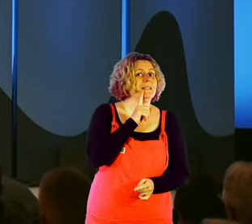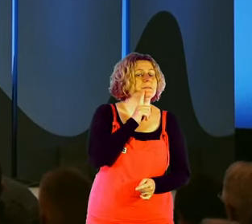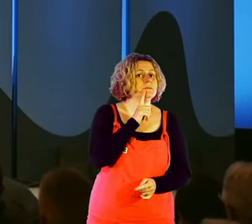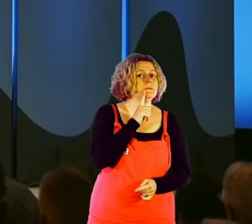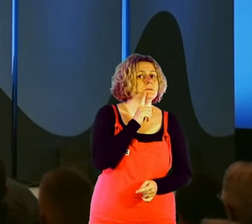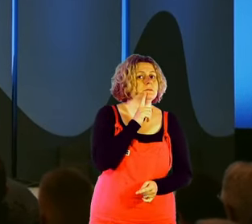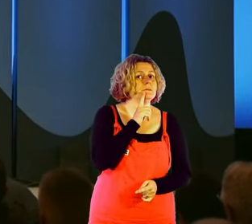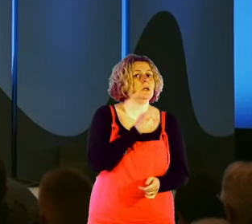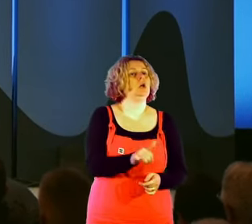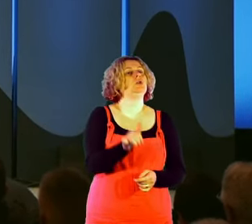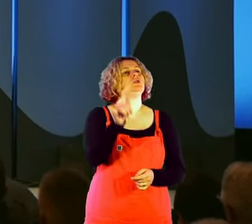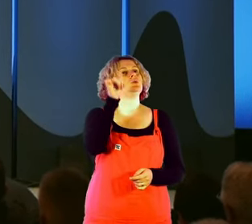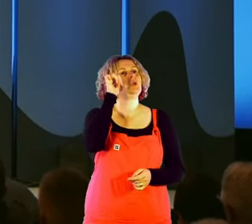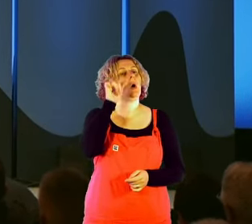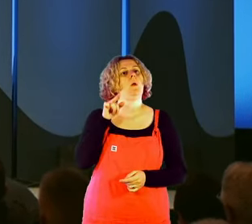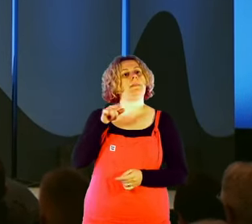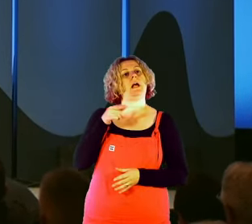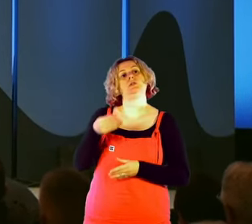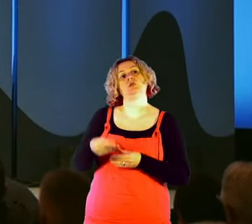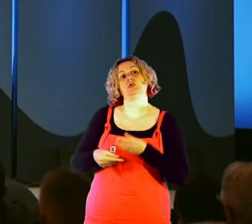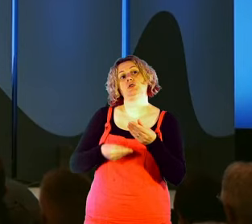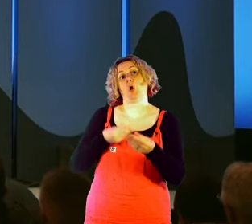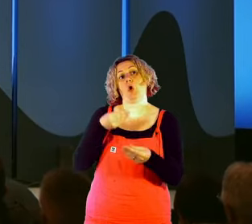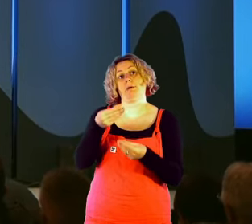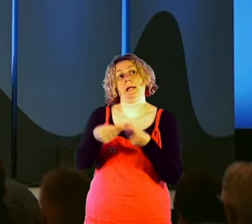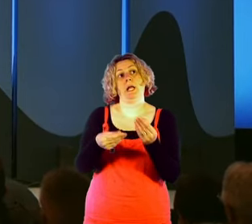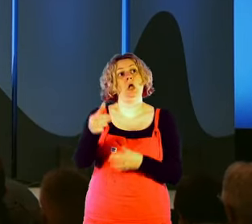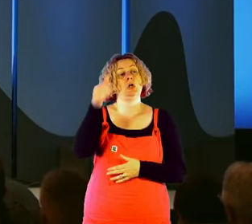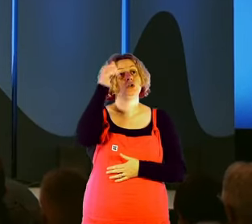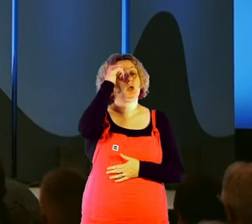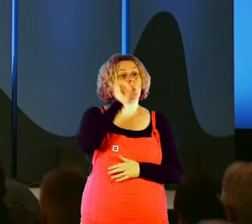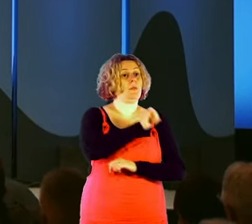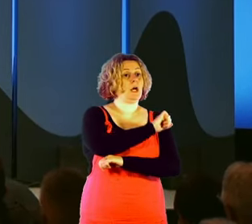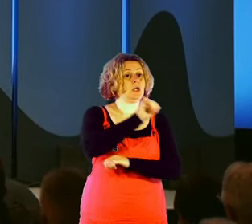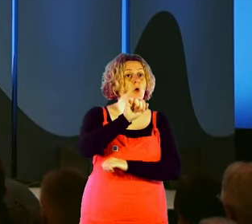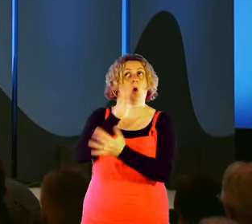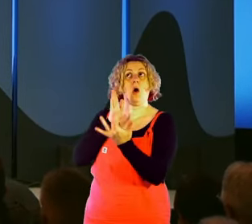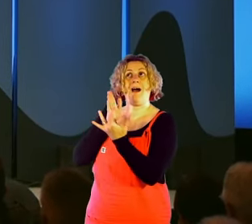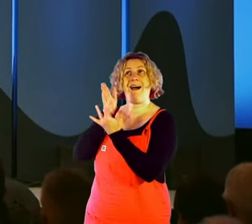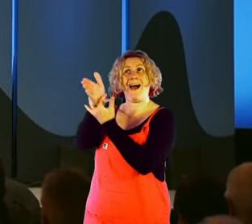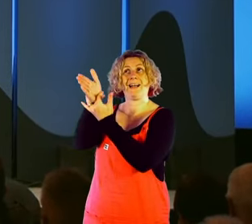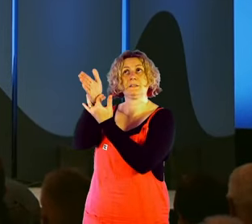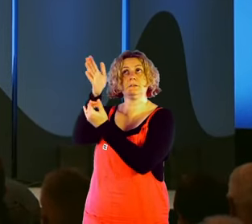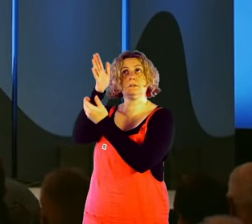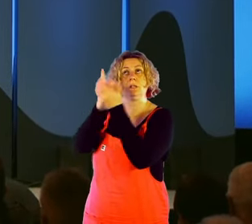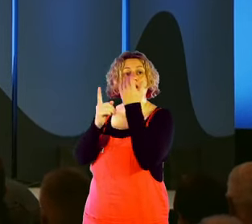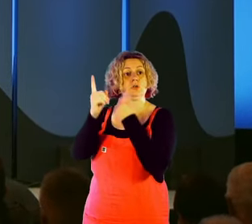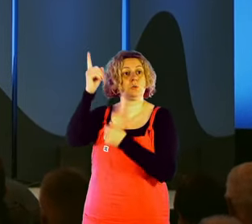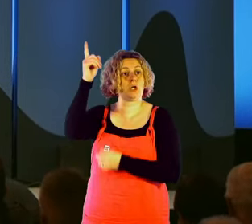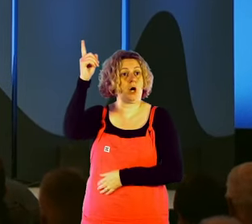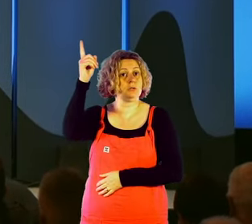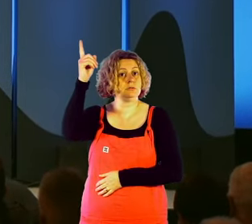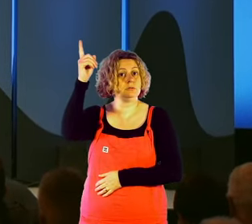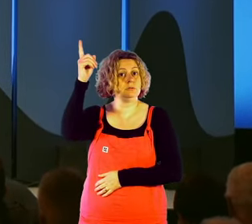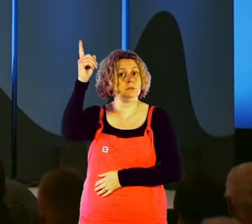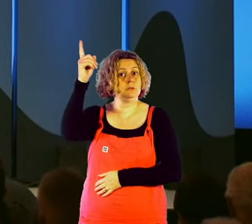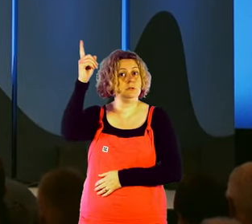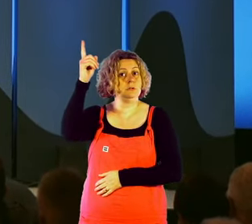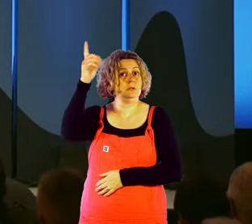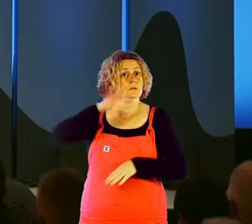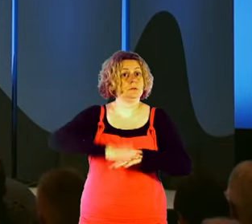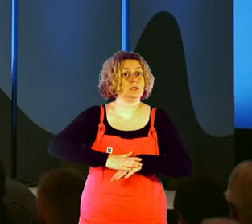to know that your access to God is absolutely unhindered by any of your